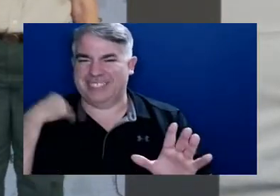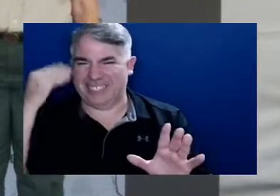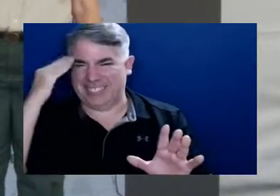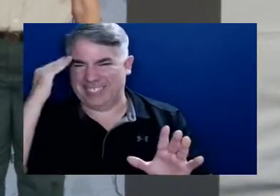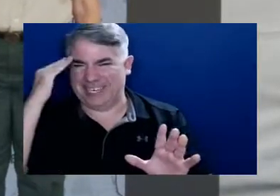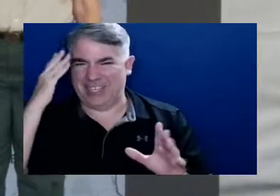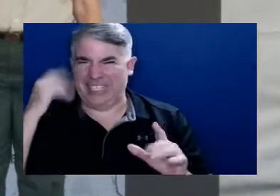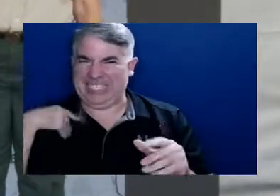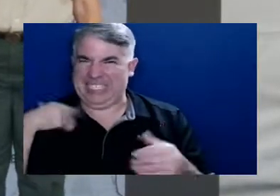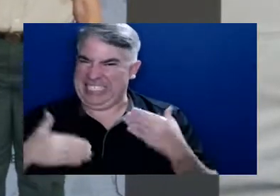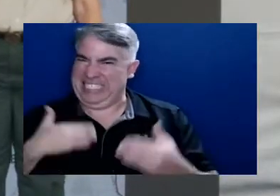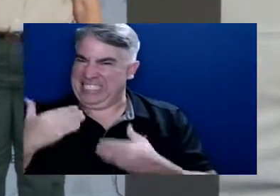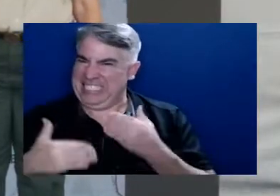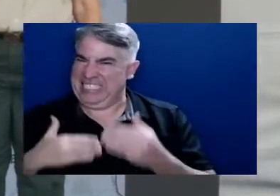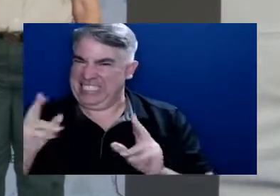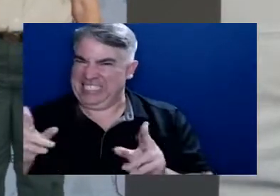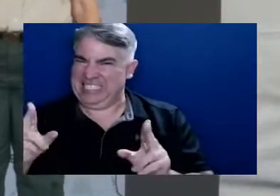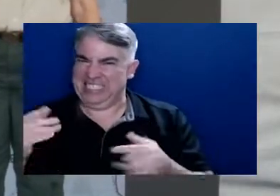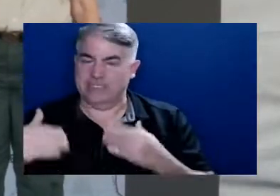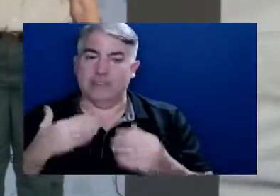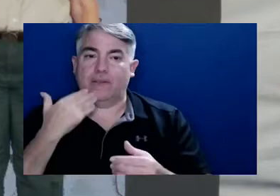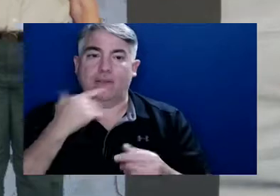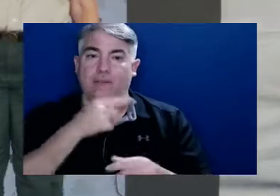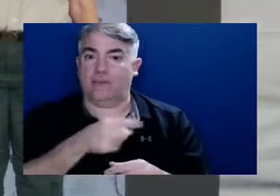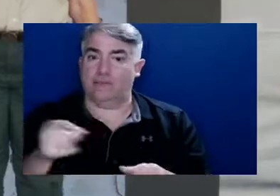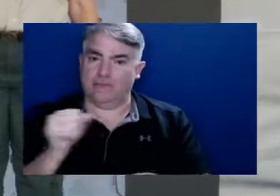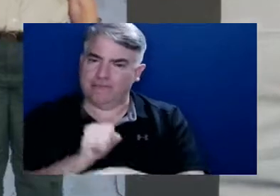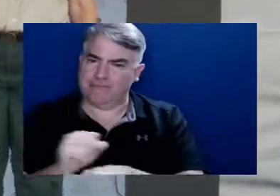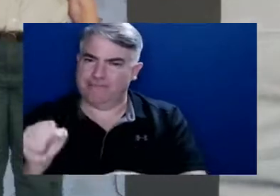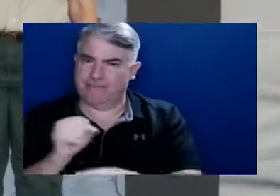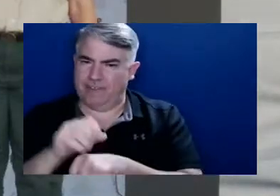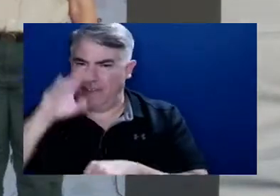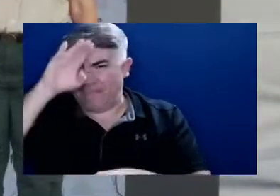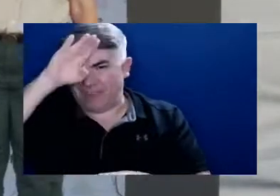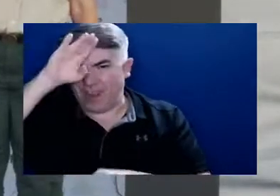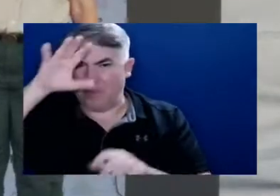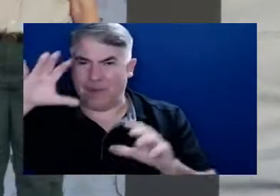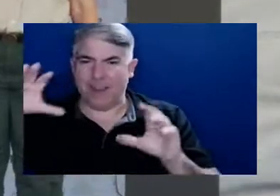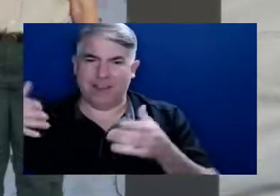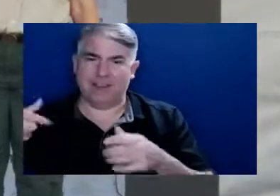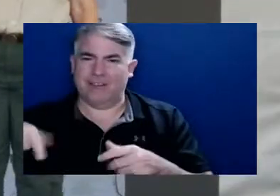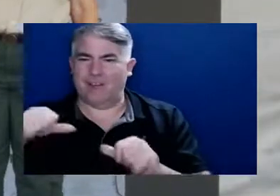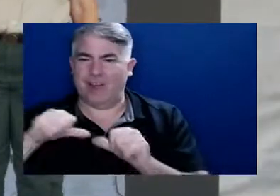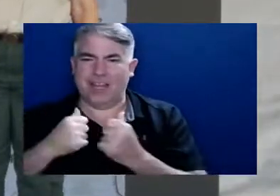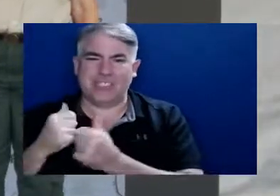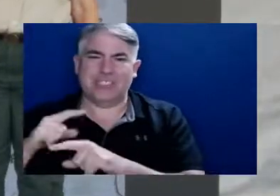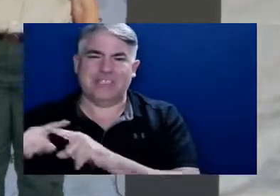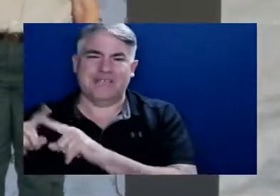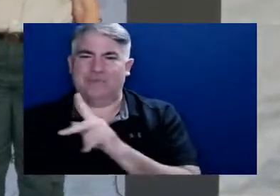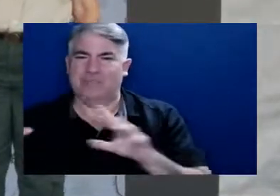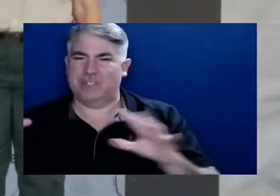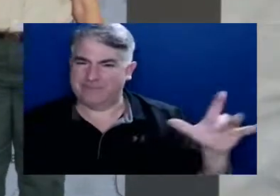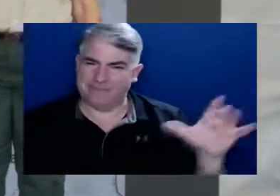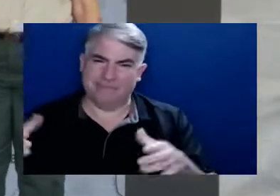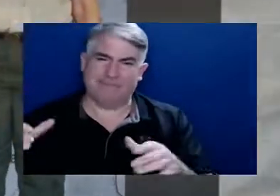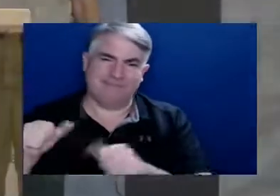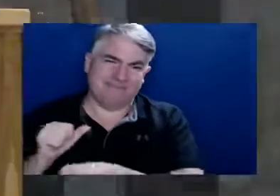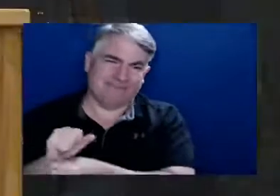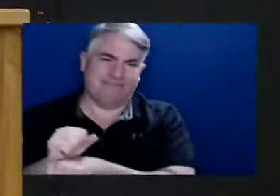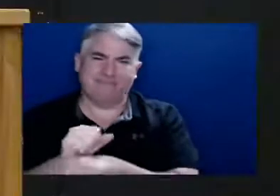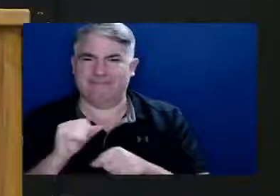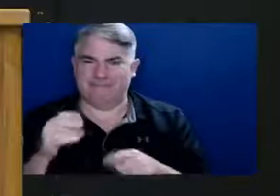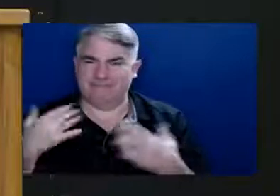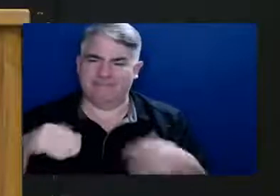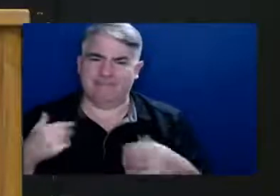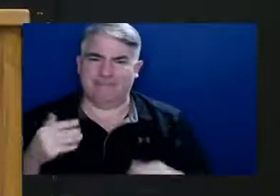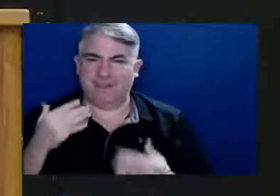firefighters in all agencies as they work together to bring this under control. Thank you and have a good night. Our